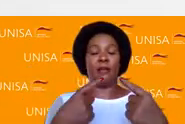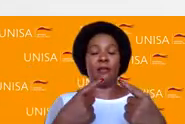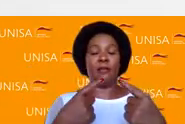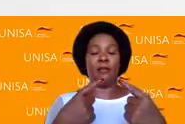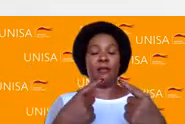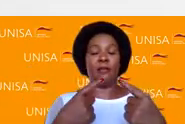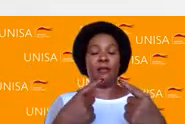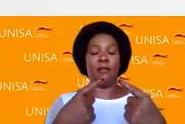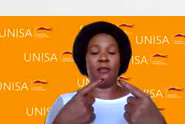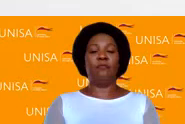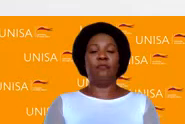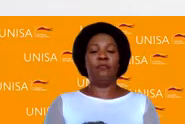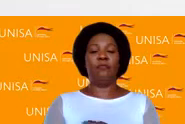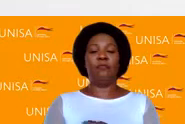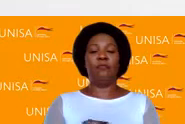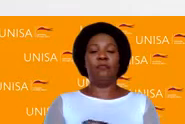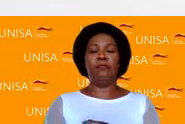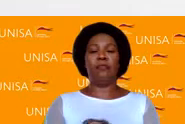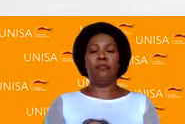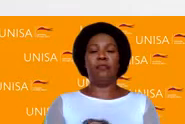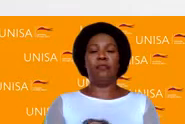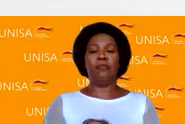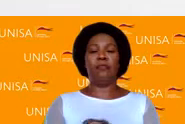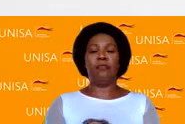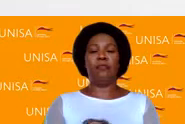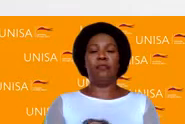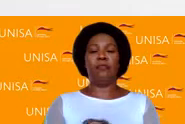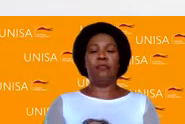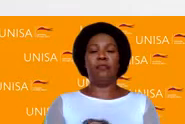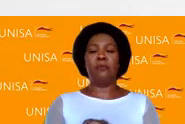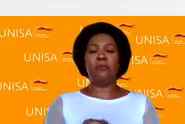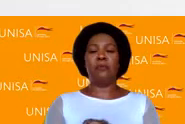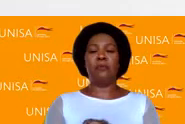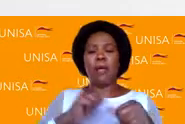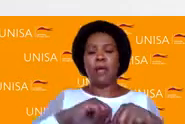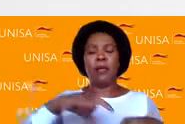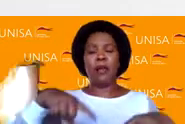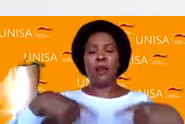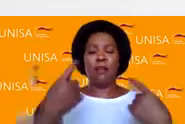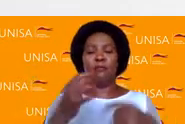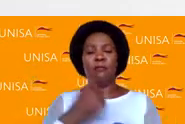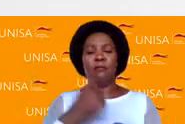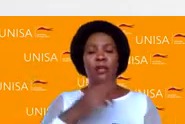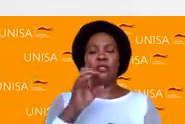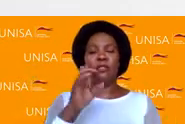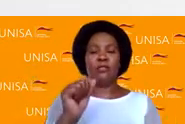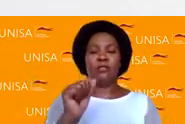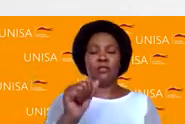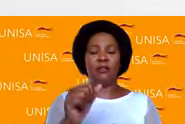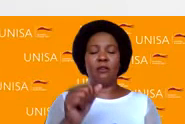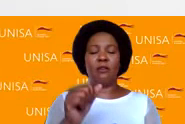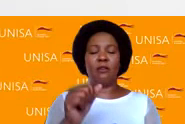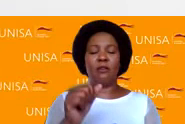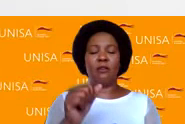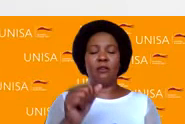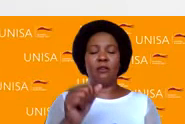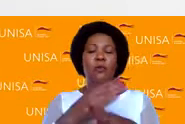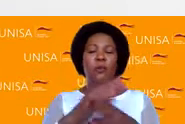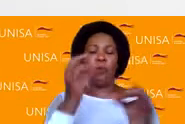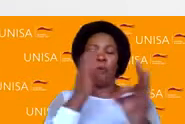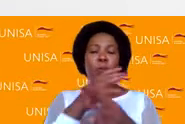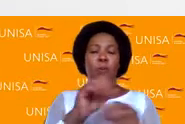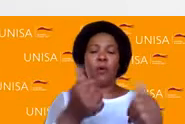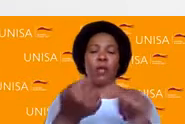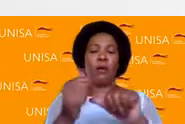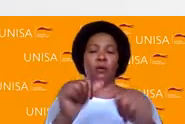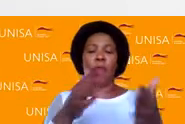you're struggling to log into myUnisa, or your My Life account says your password doesn't work or the account doesn't exist, then